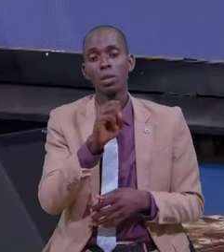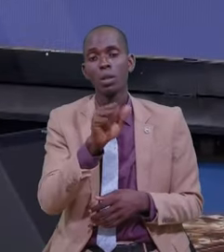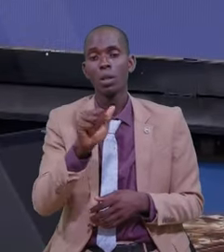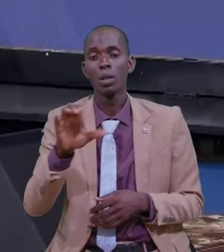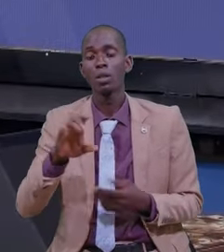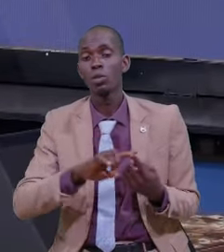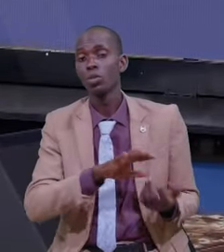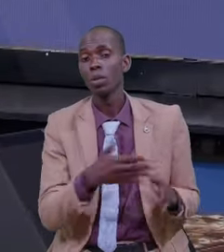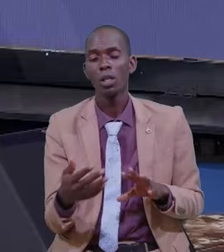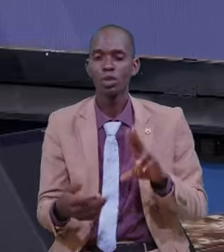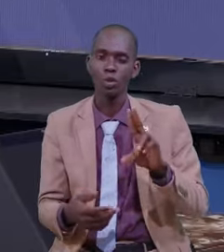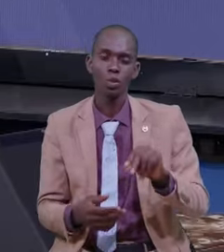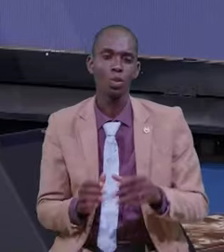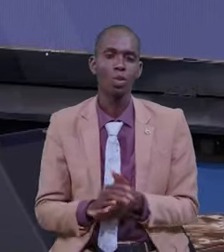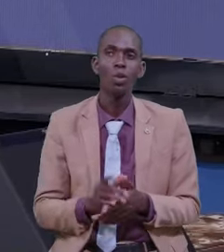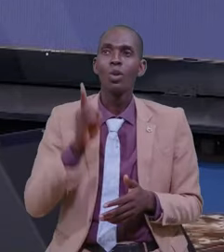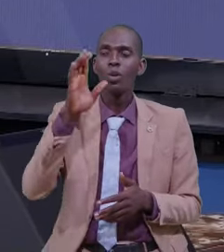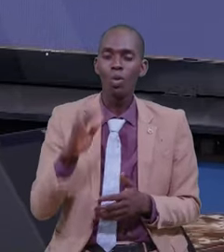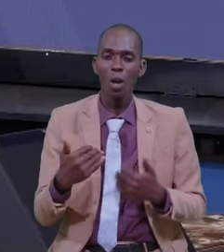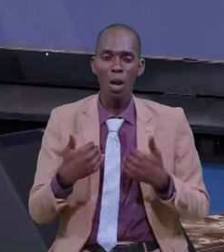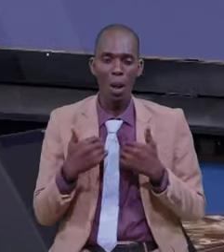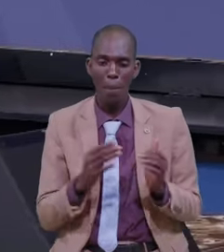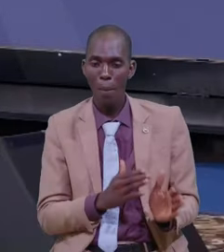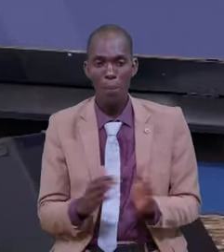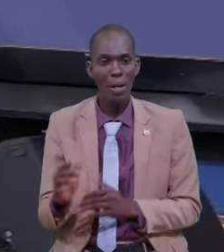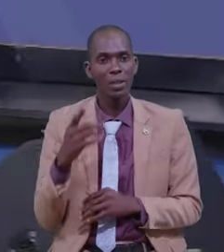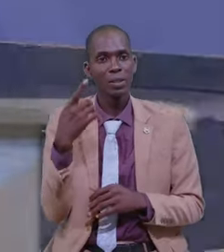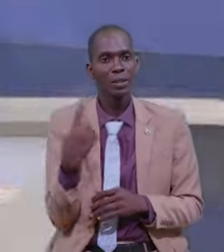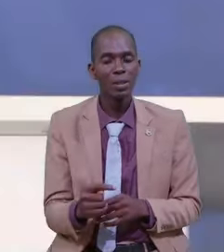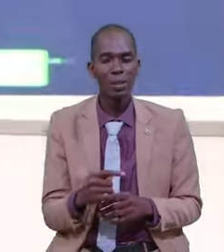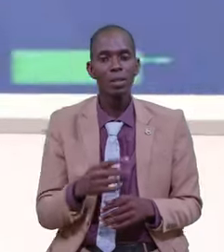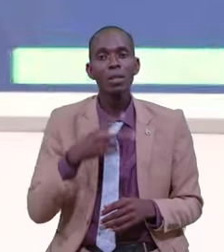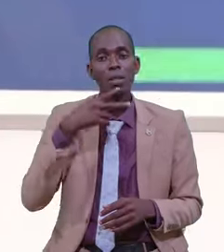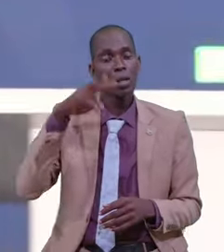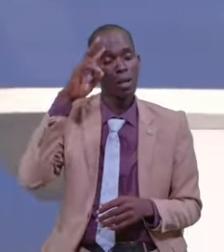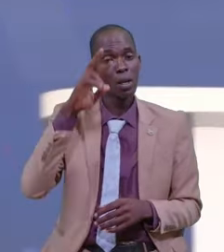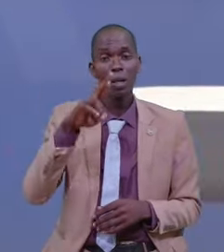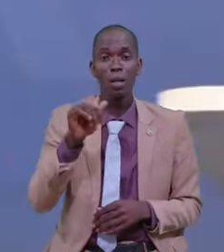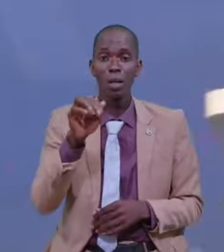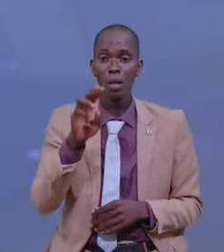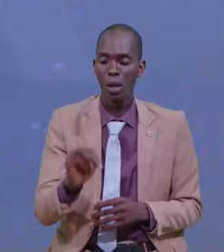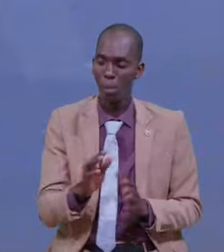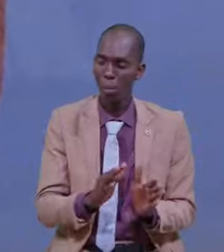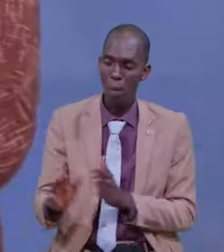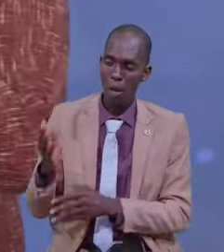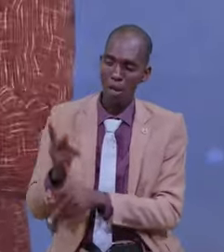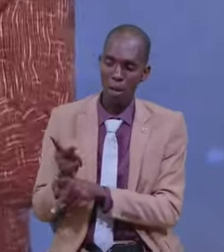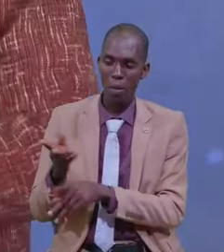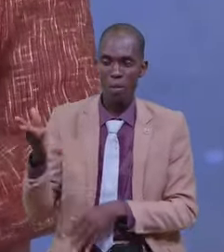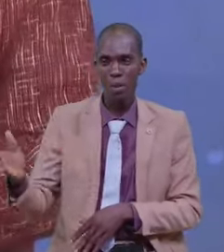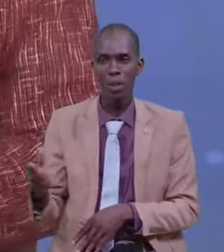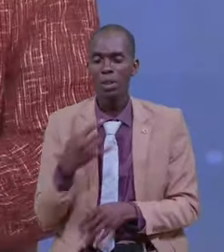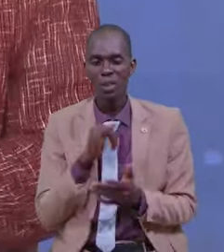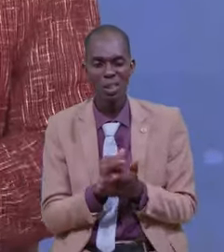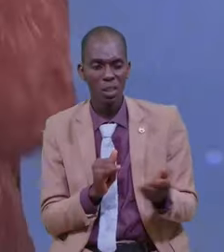the ram, the sacrifice. But he said, give me one and I'll give you